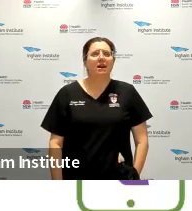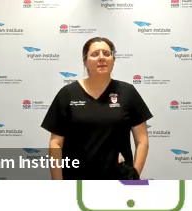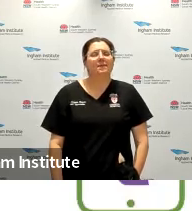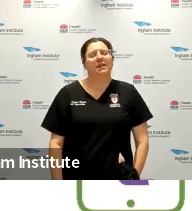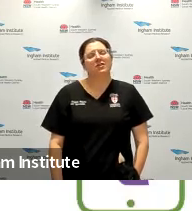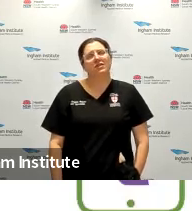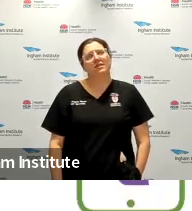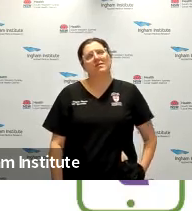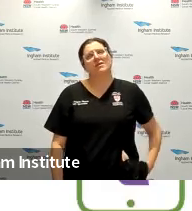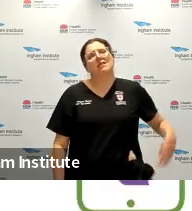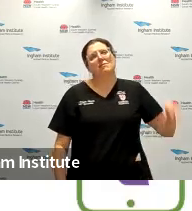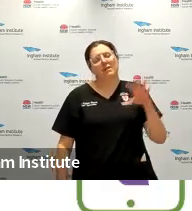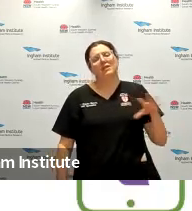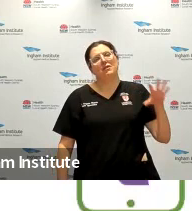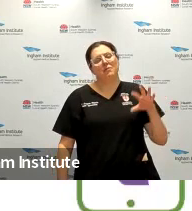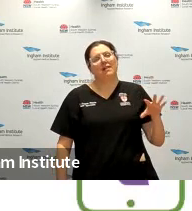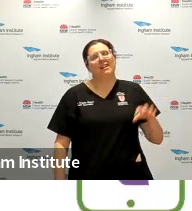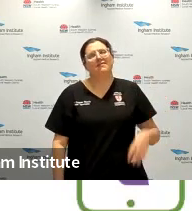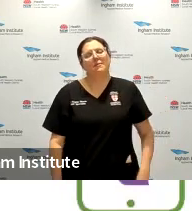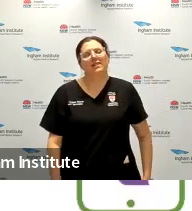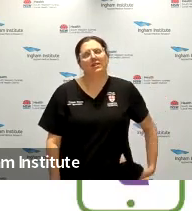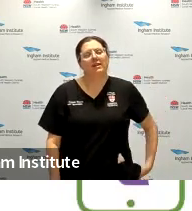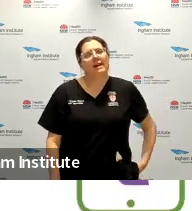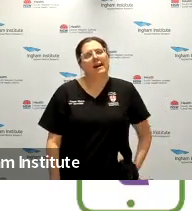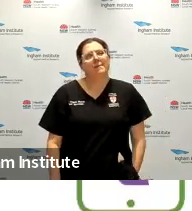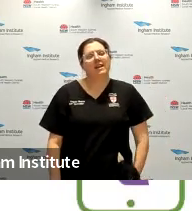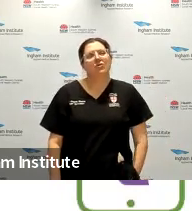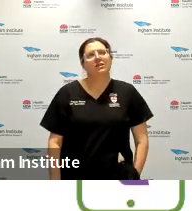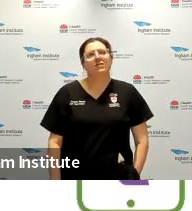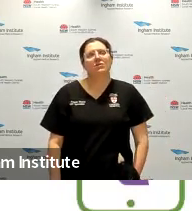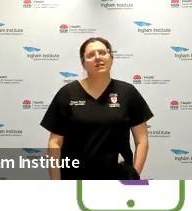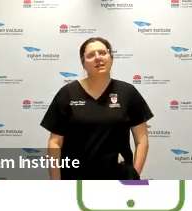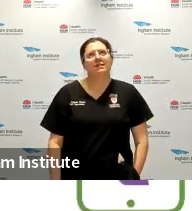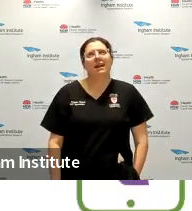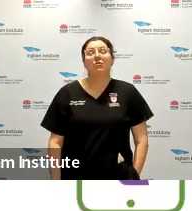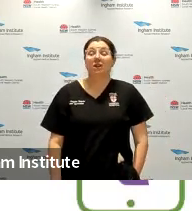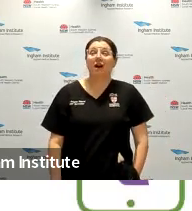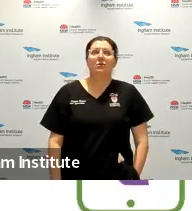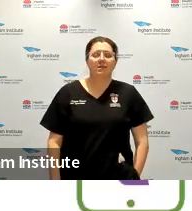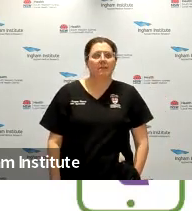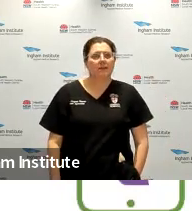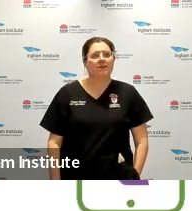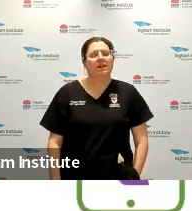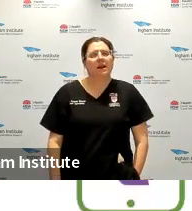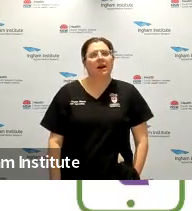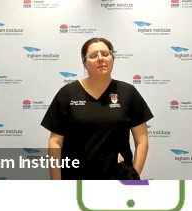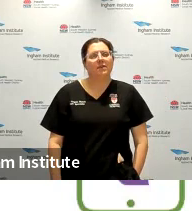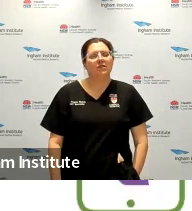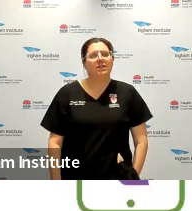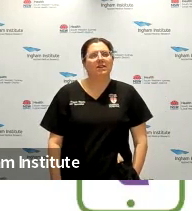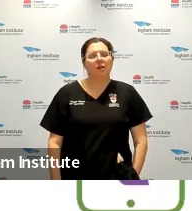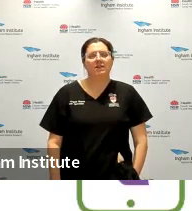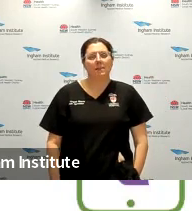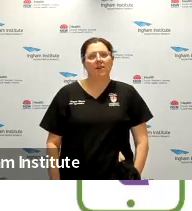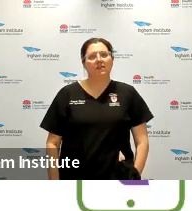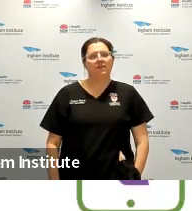risk, so just to a little bit of background information, in order to assess how reliable something is,